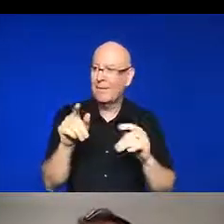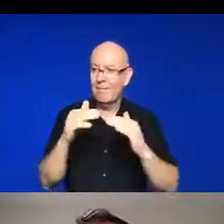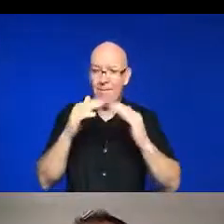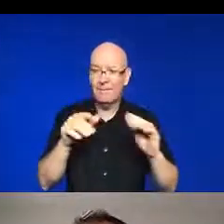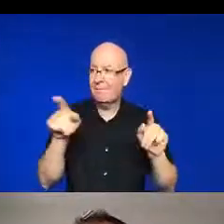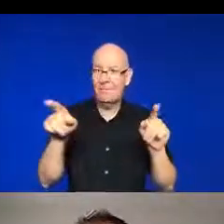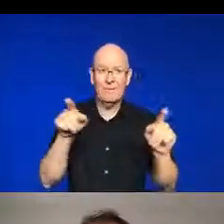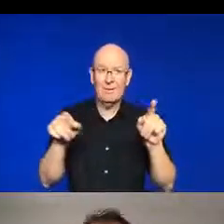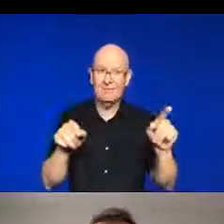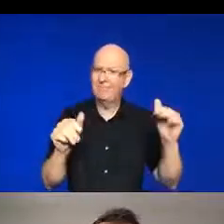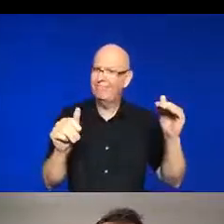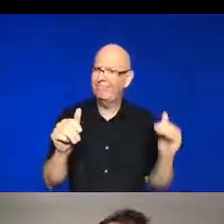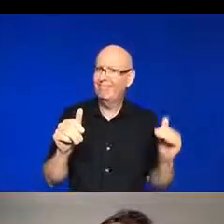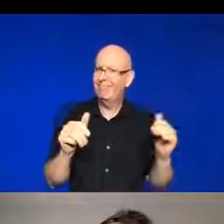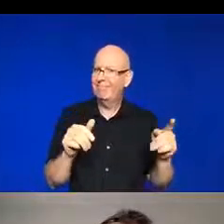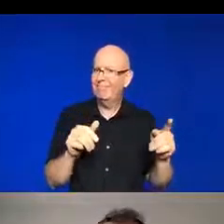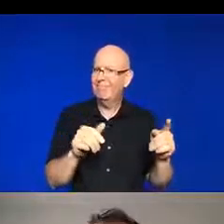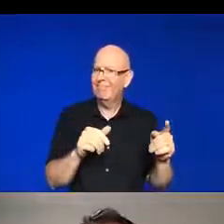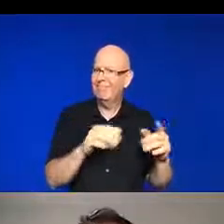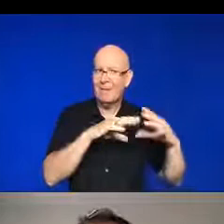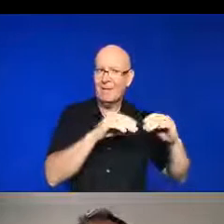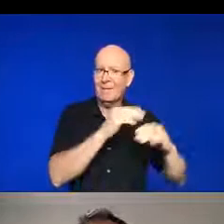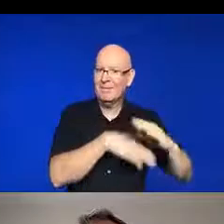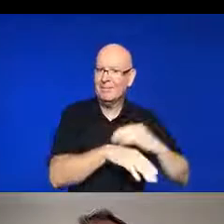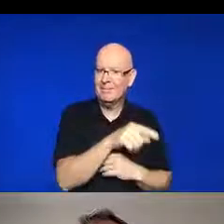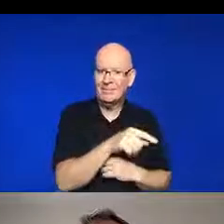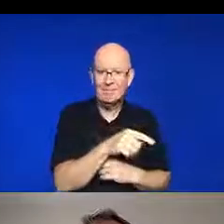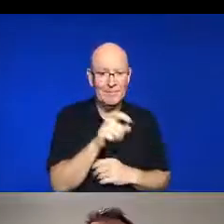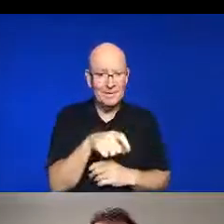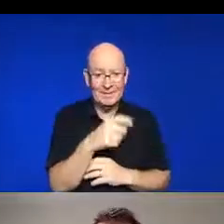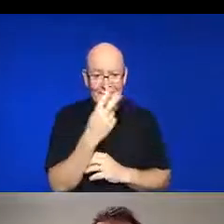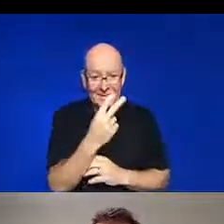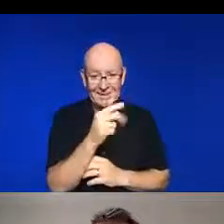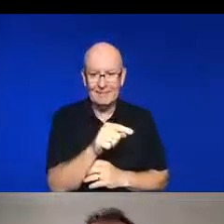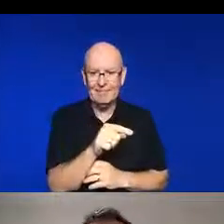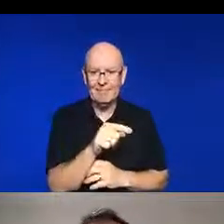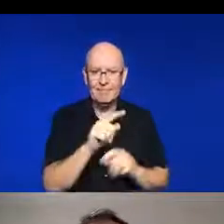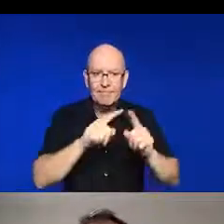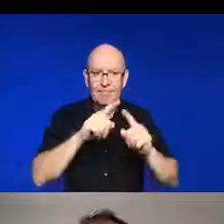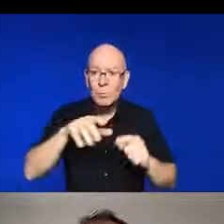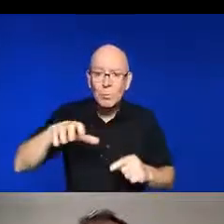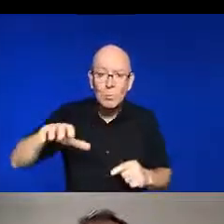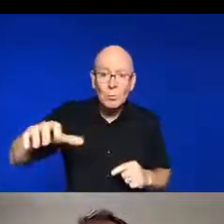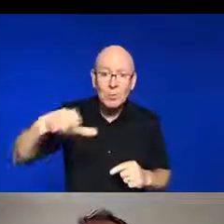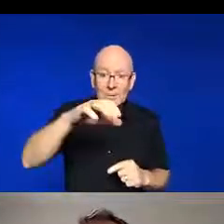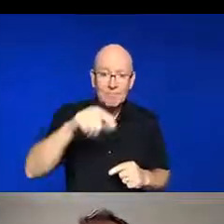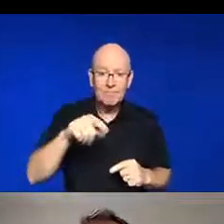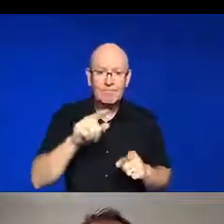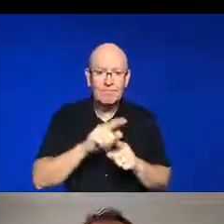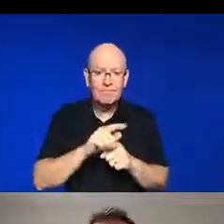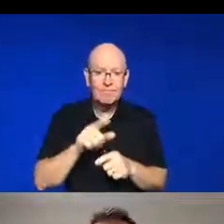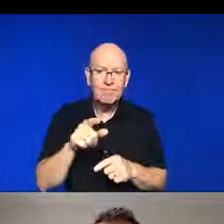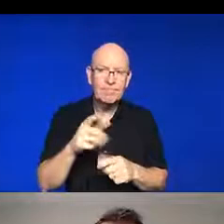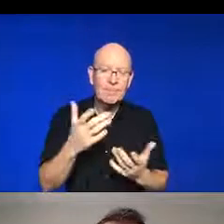concession, for instance, like tax deduction. More and more countries are providing a